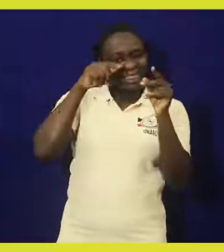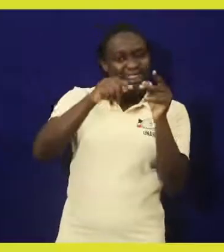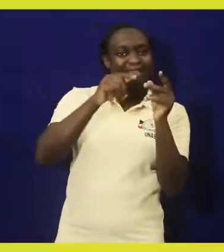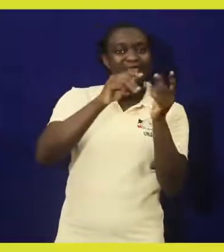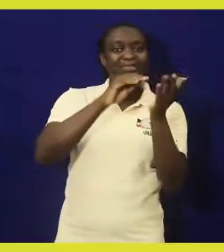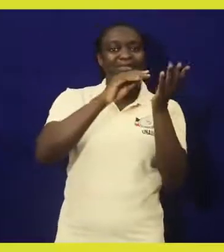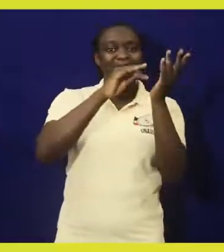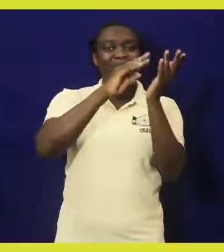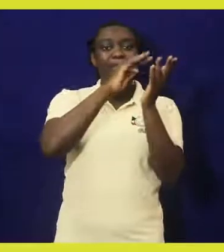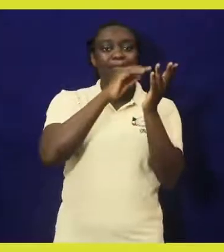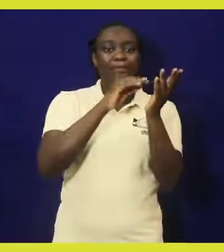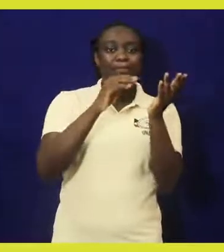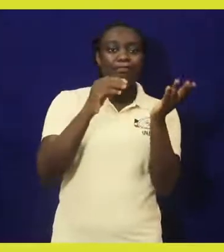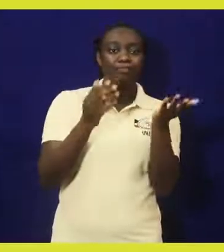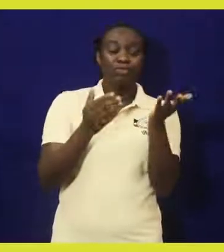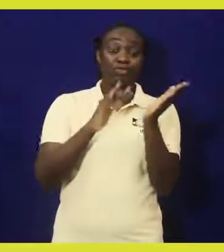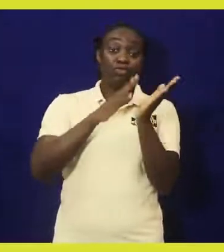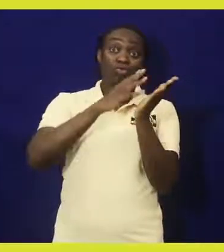transpiration.